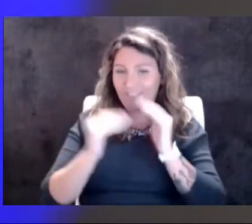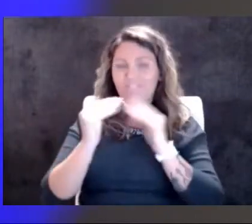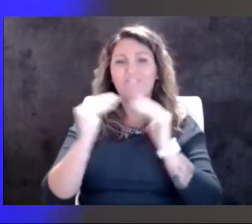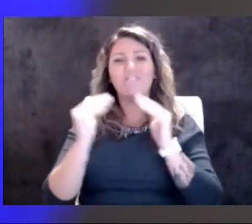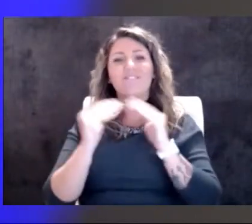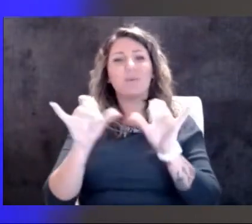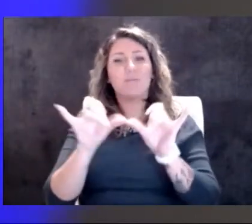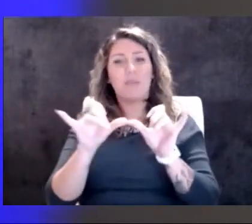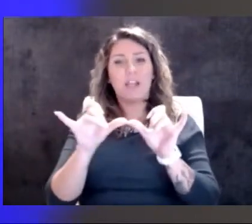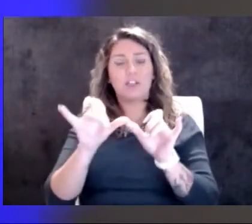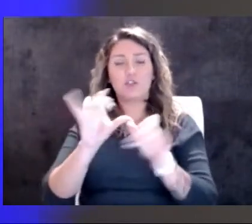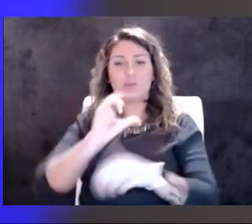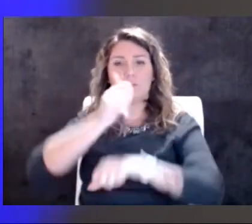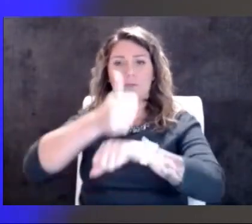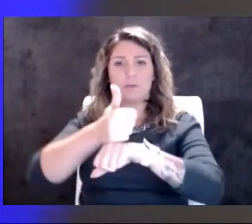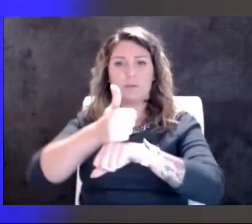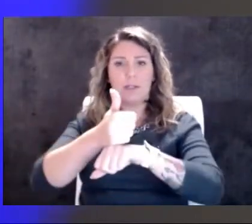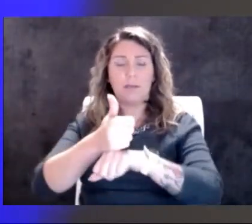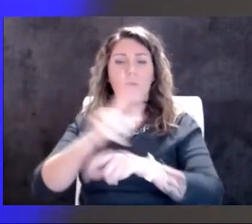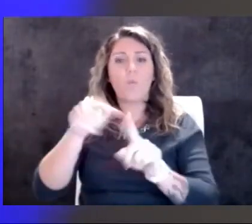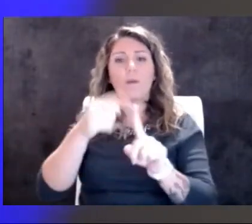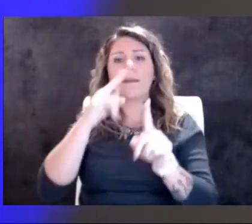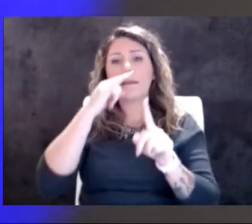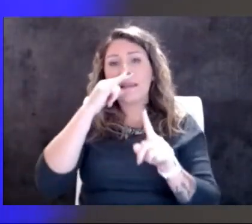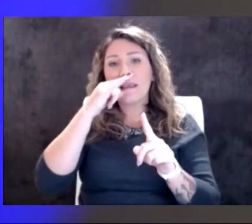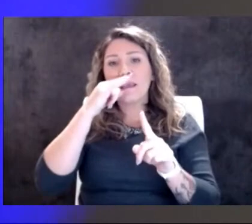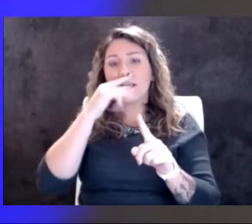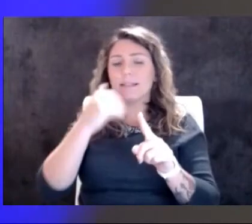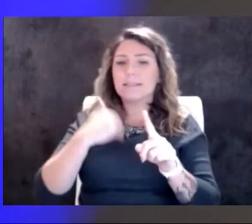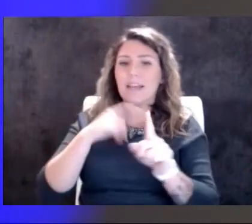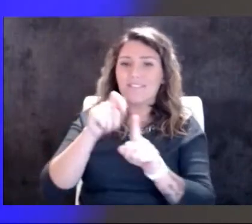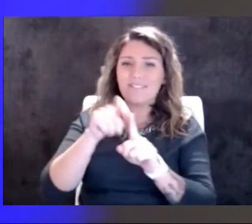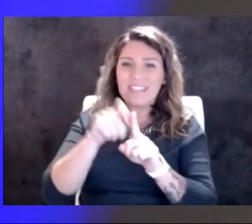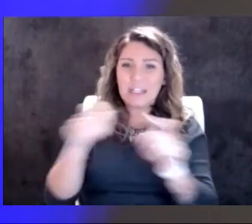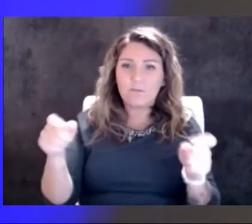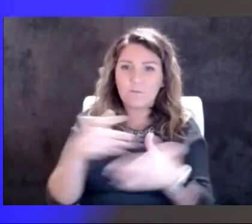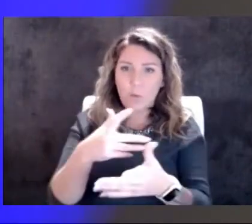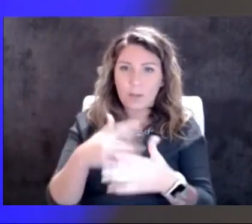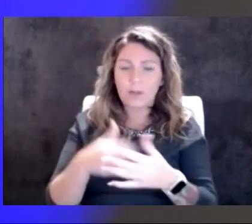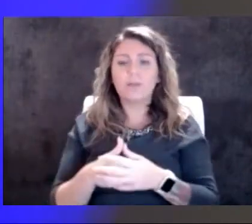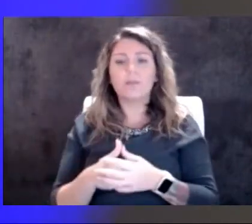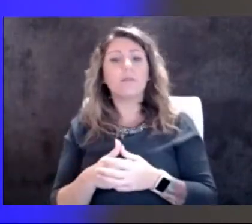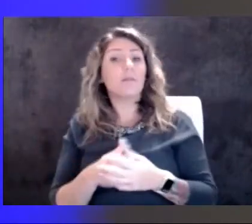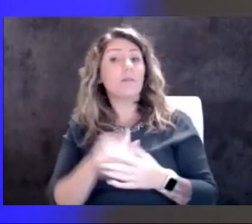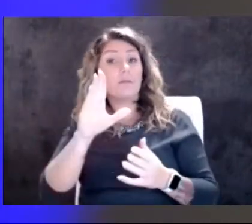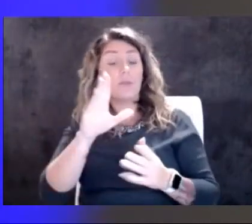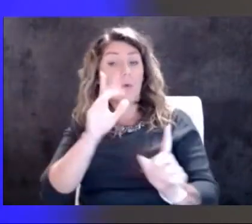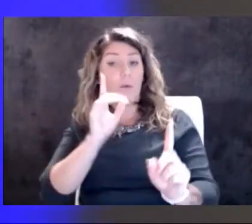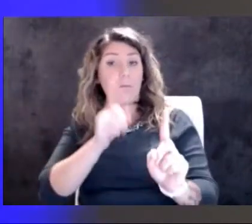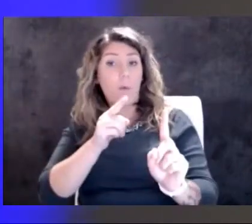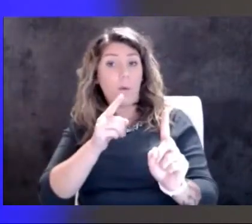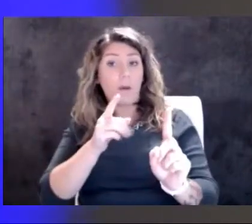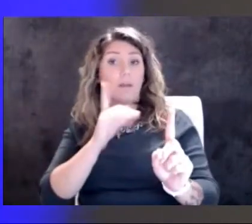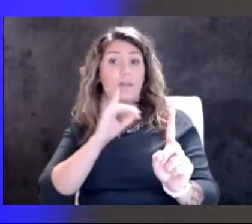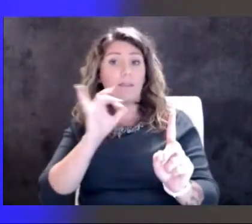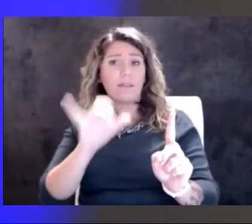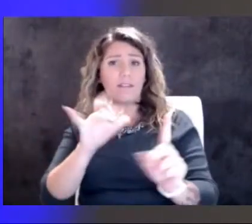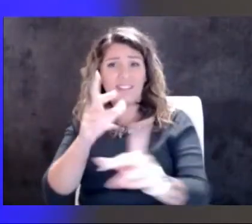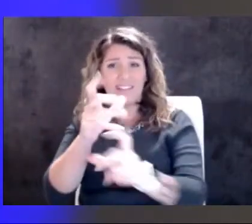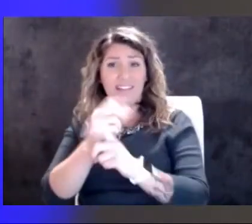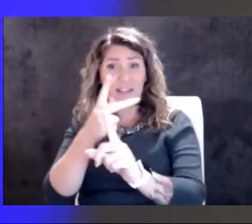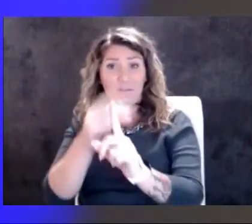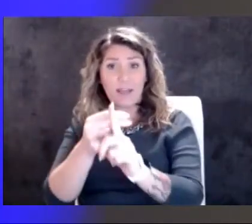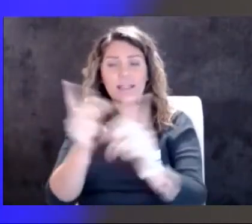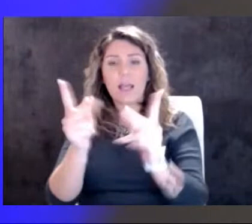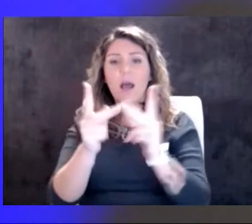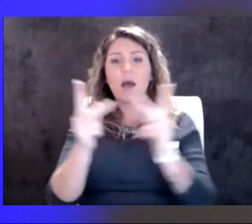when we do have kids that, have needle phobia. And I think your point to, getting the vaccine at a place where you're